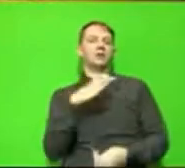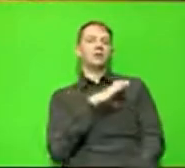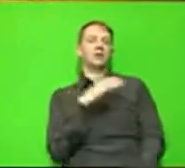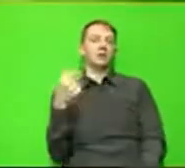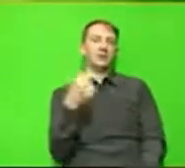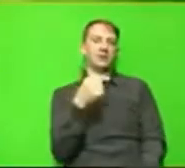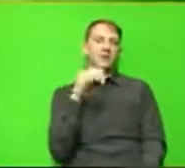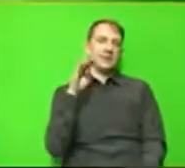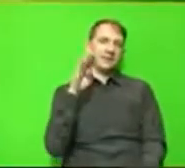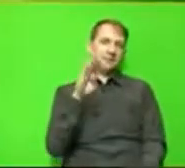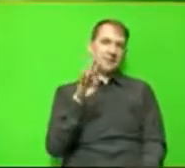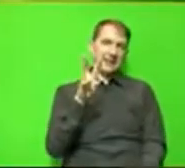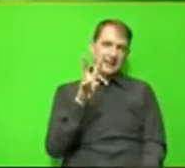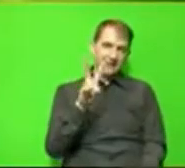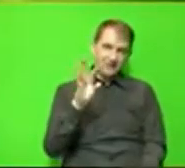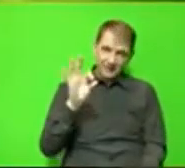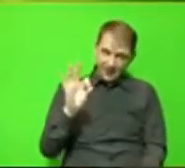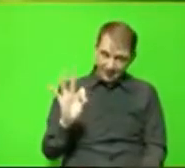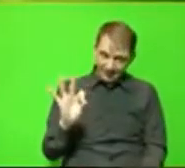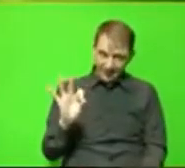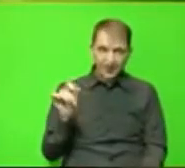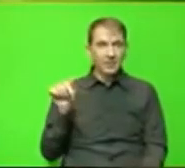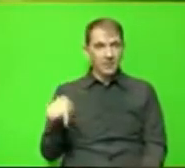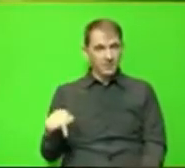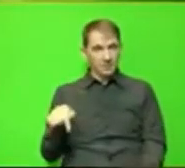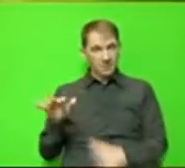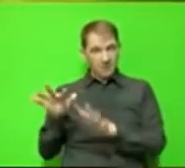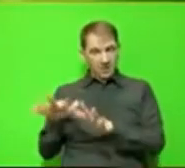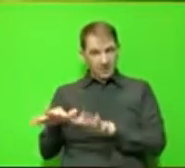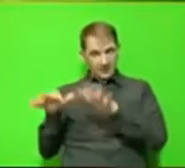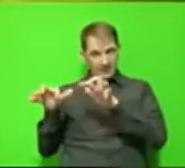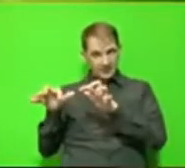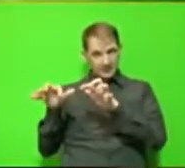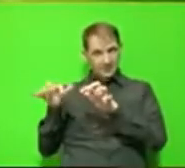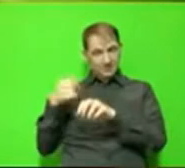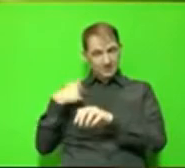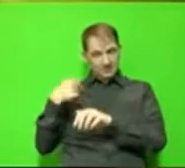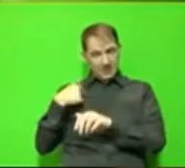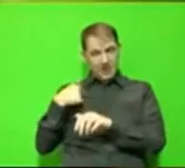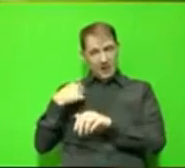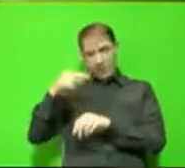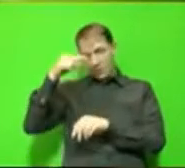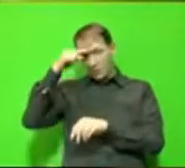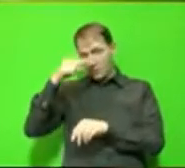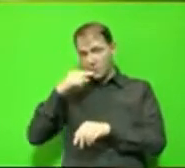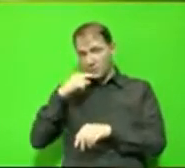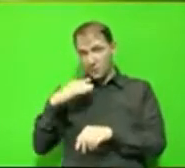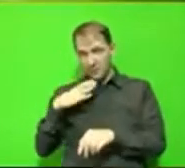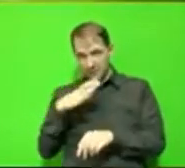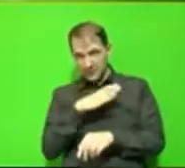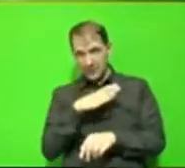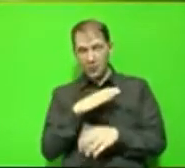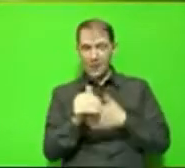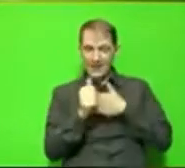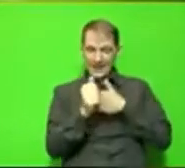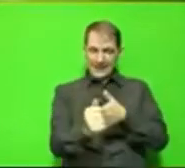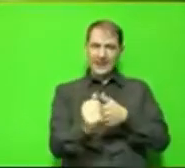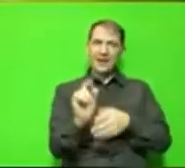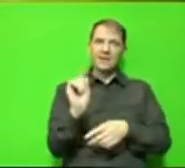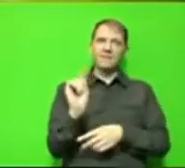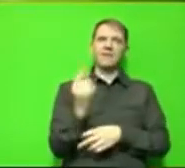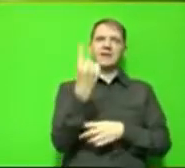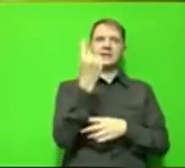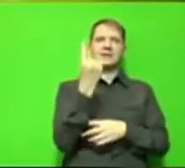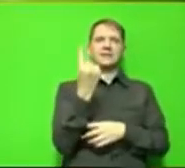and Femicide. And from a parliamentary level, my portfolio committee will soon lead Parliament's very first